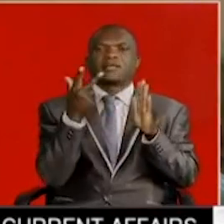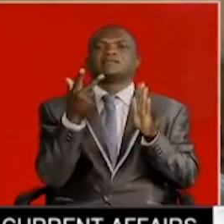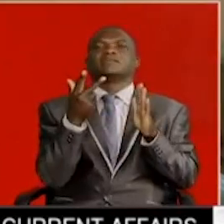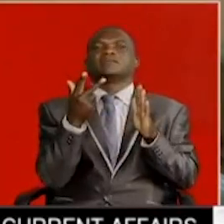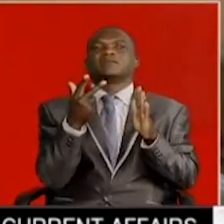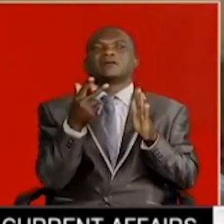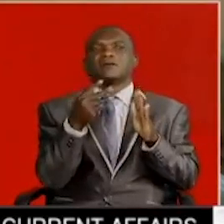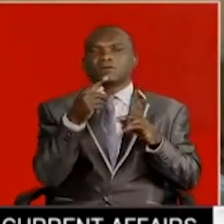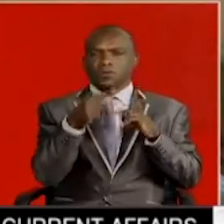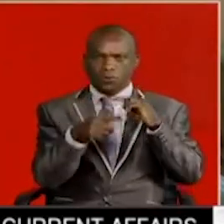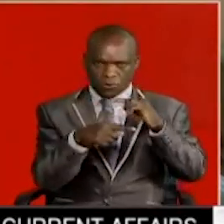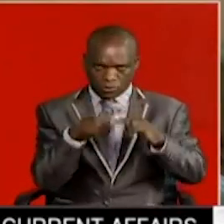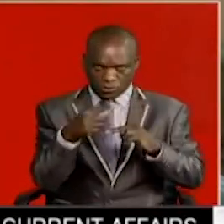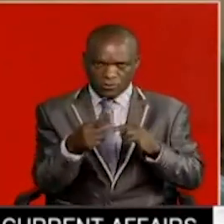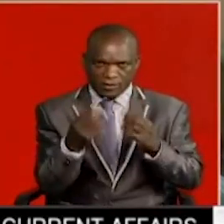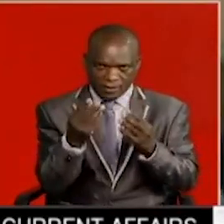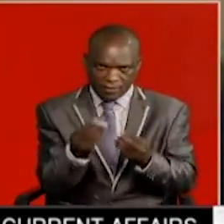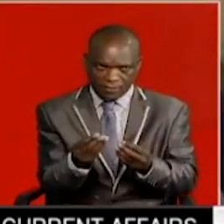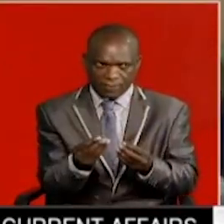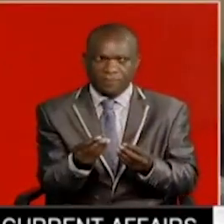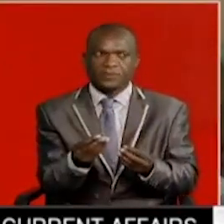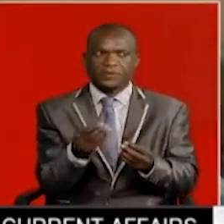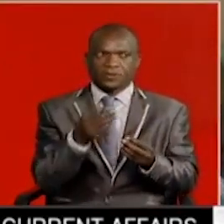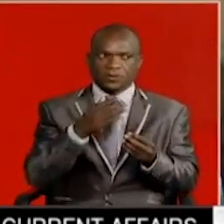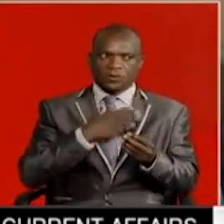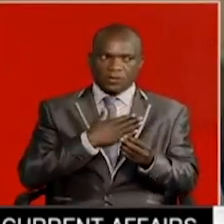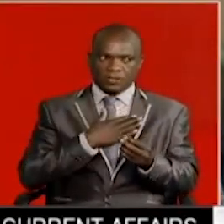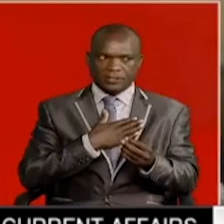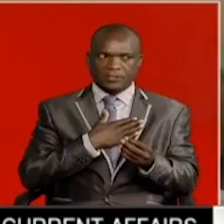continue until this